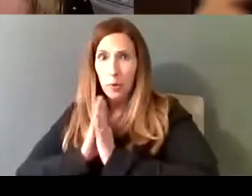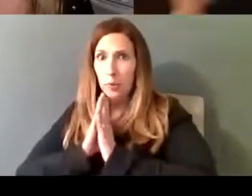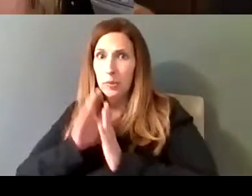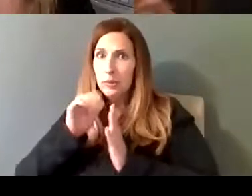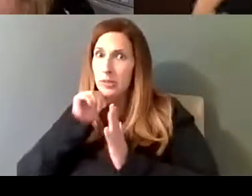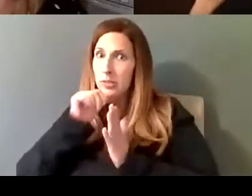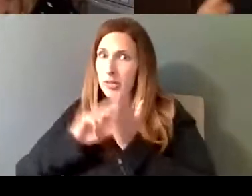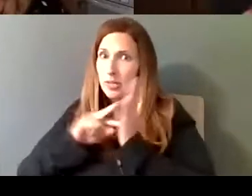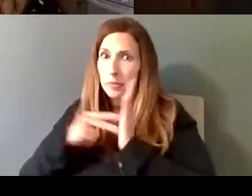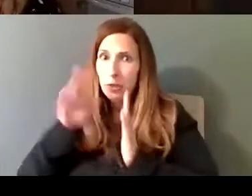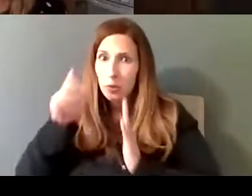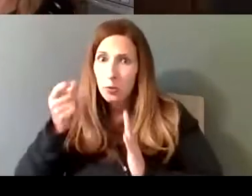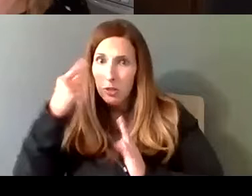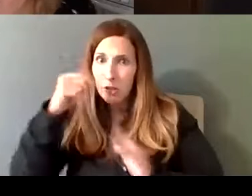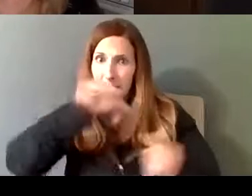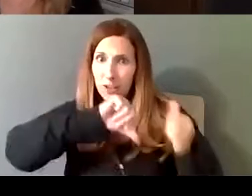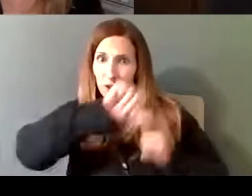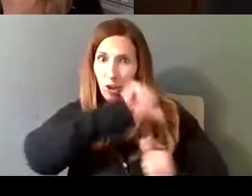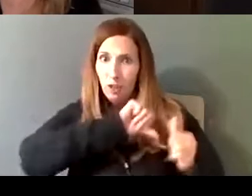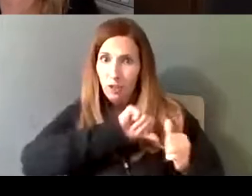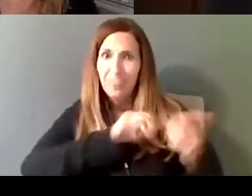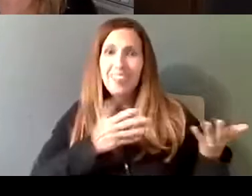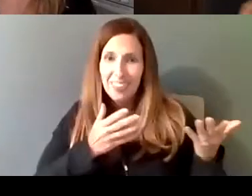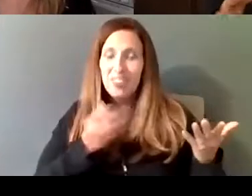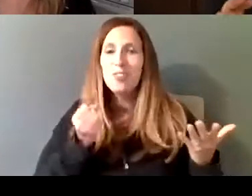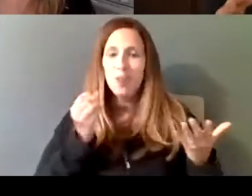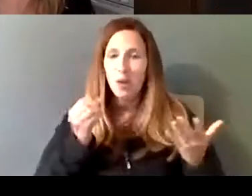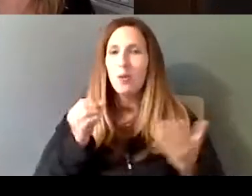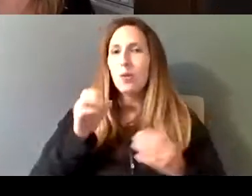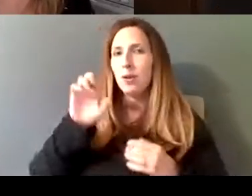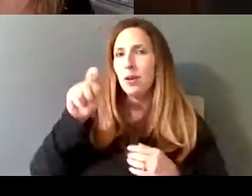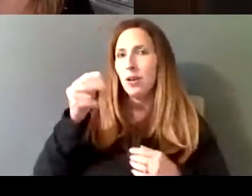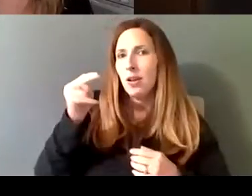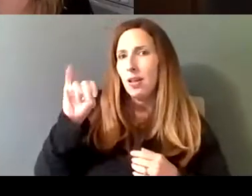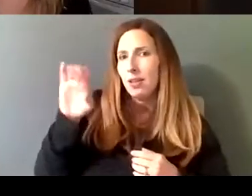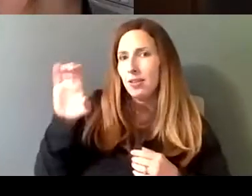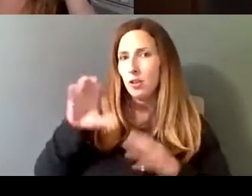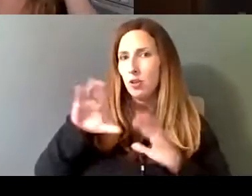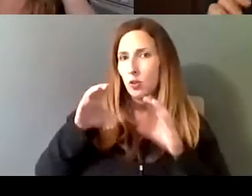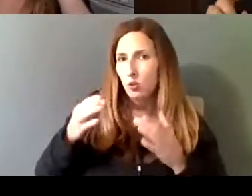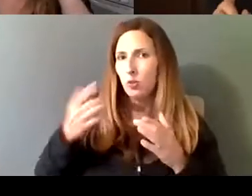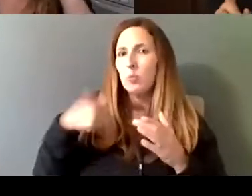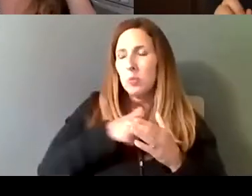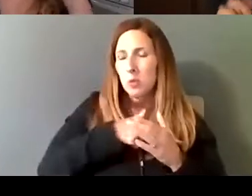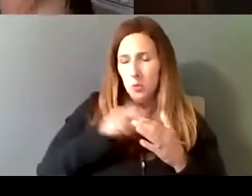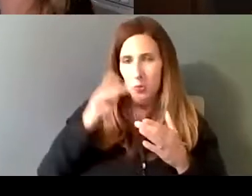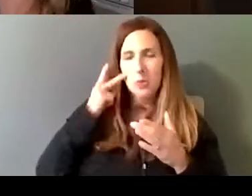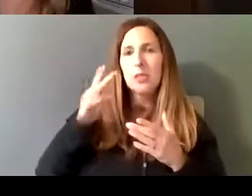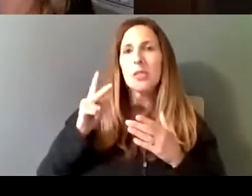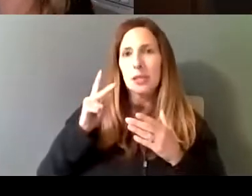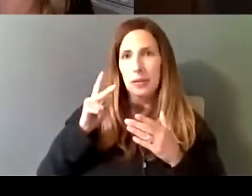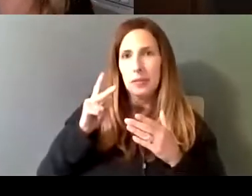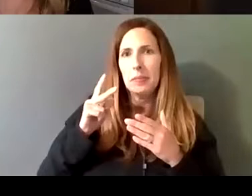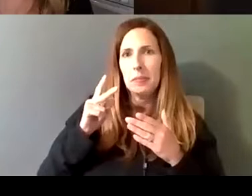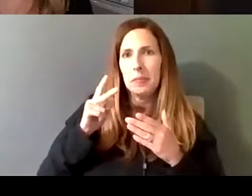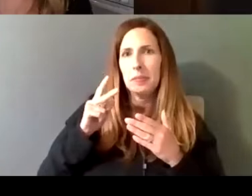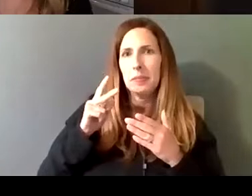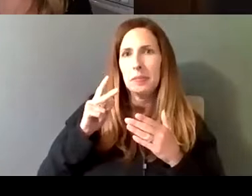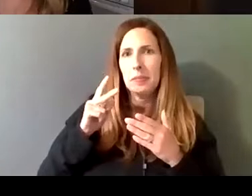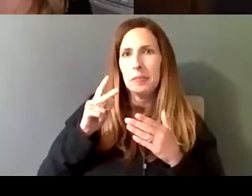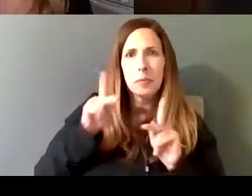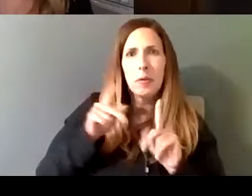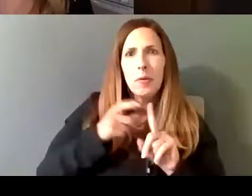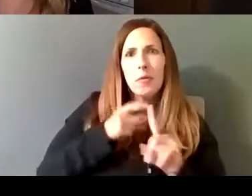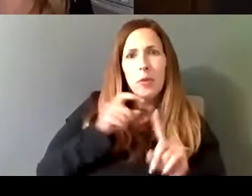necessarily understand each other. So in terms of ethnic groups, we primarily serve folks ethnicities from the